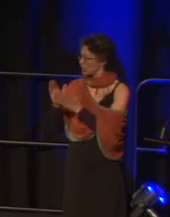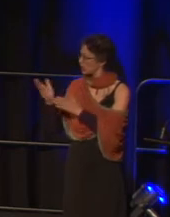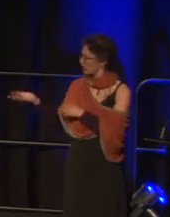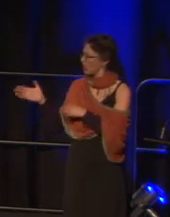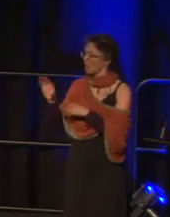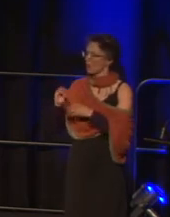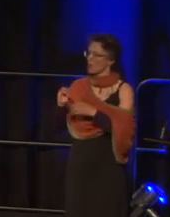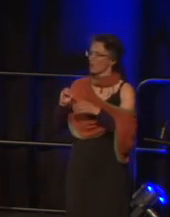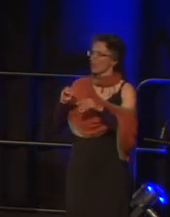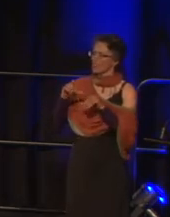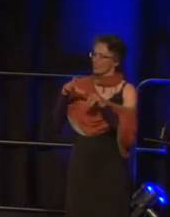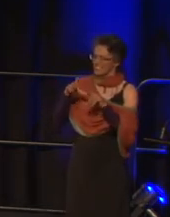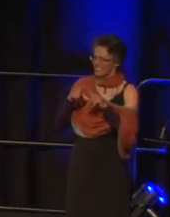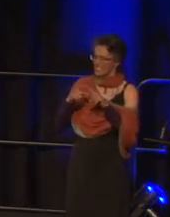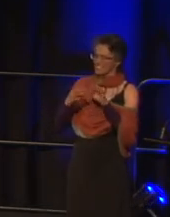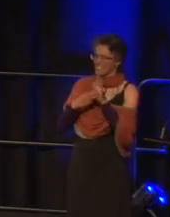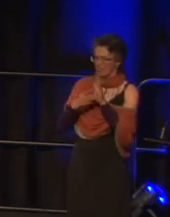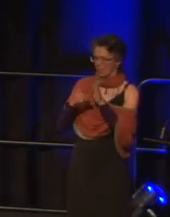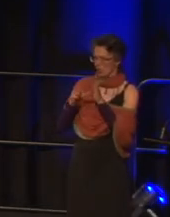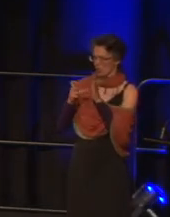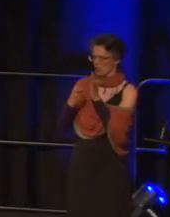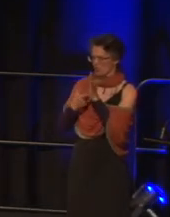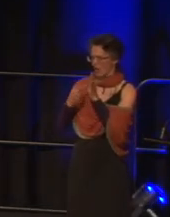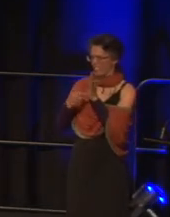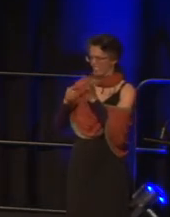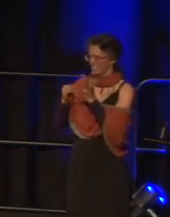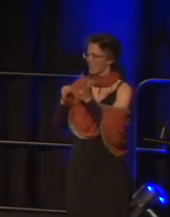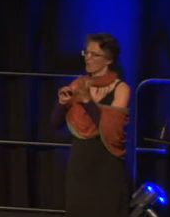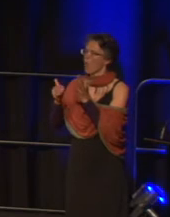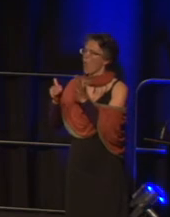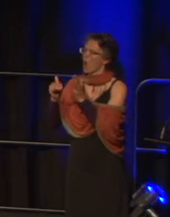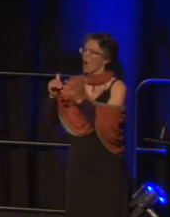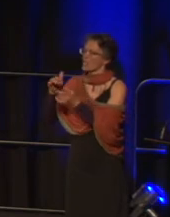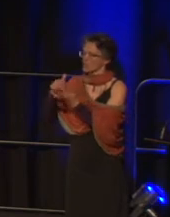you. Democrats for Social Credit. Welcome. Social